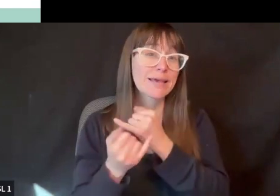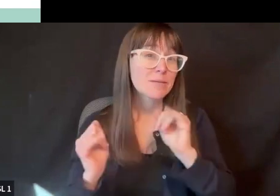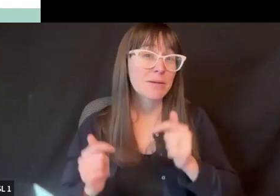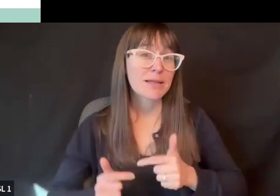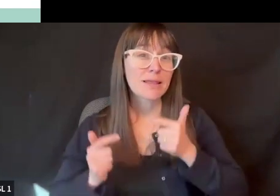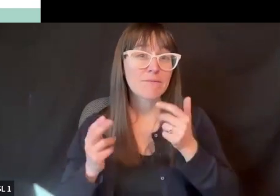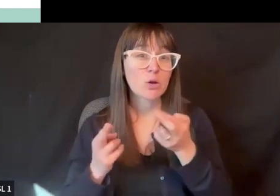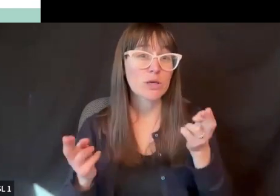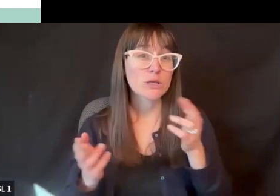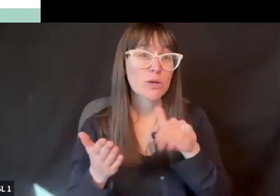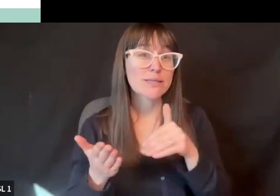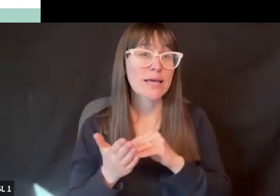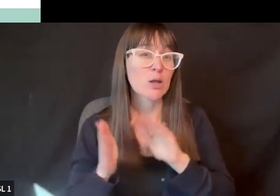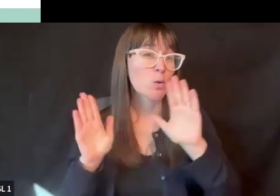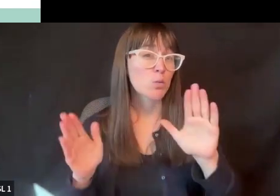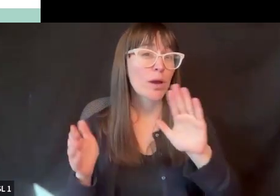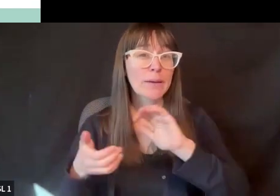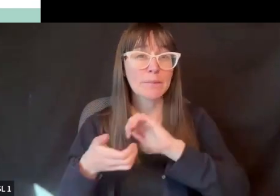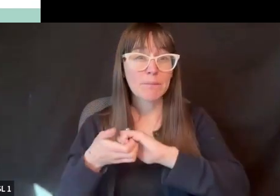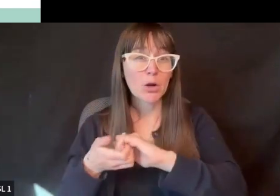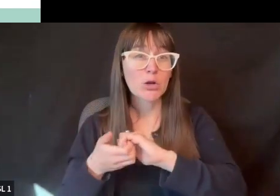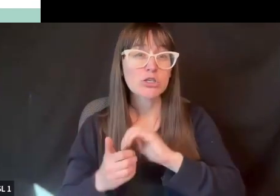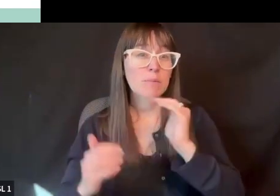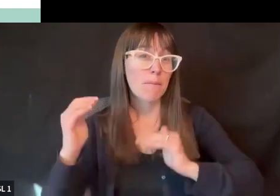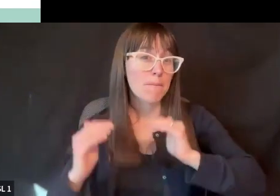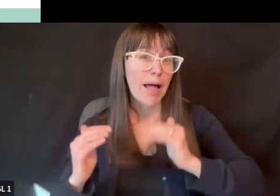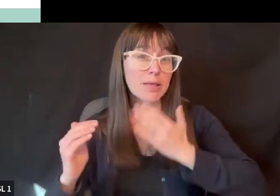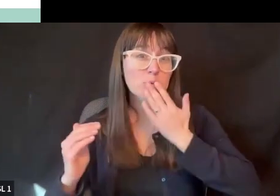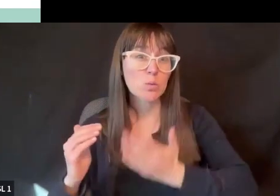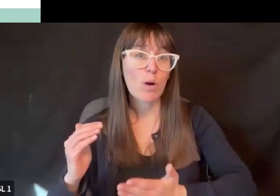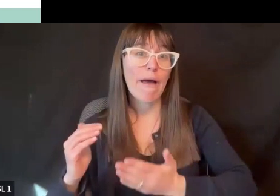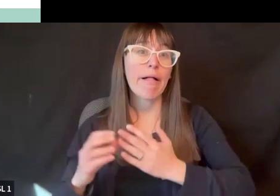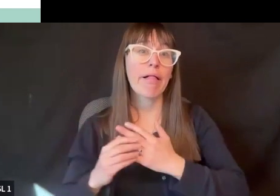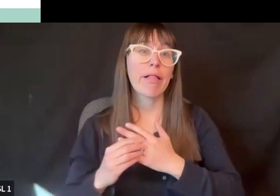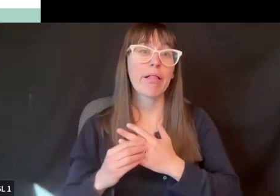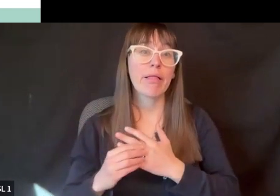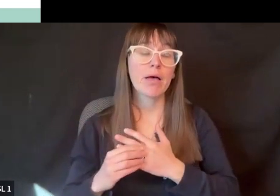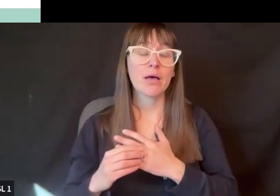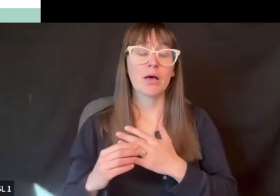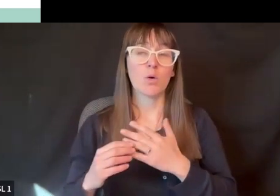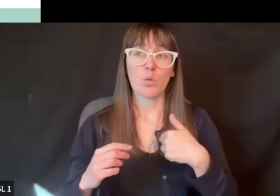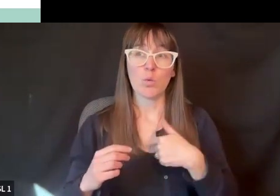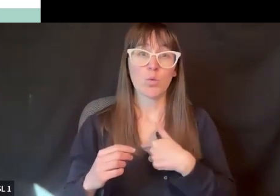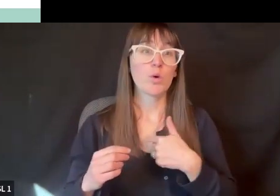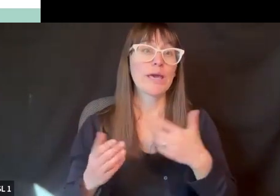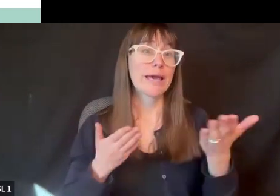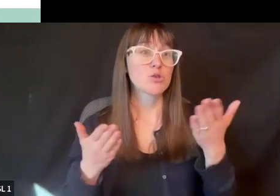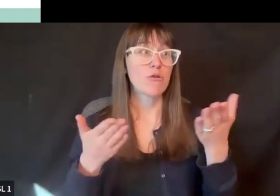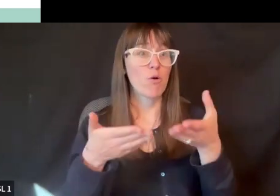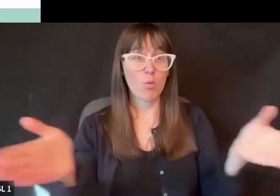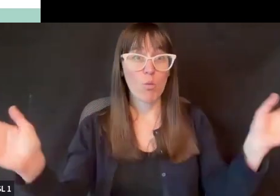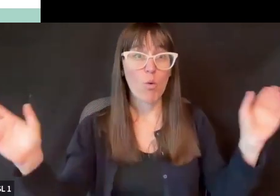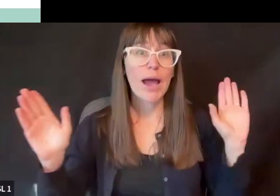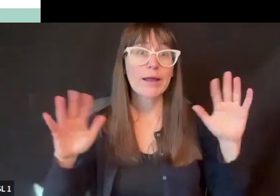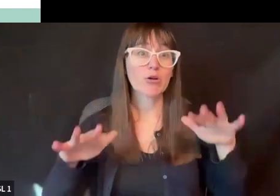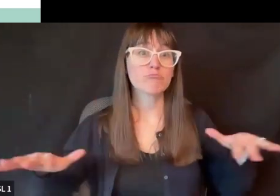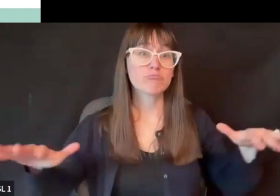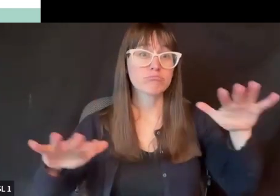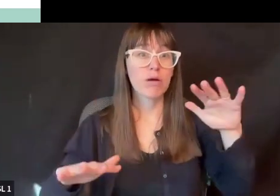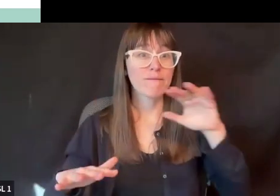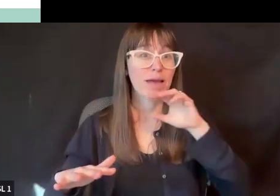our Independent Living Resource Center, which is a great partnership. We balance each other very well. It allows us to serve a